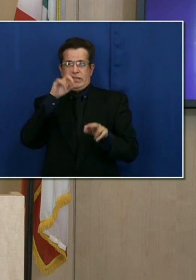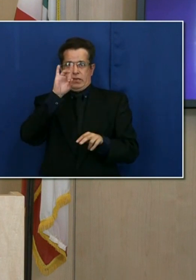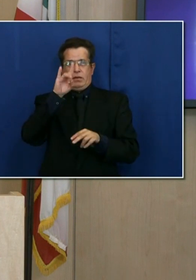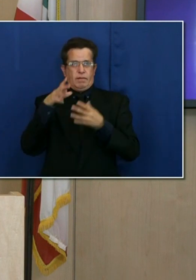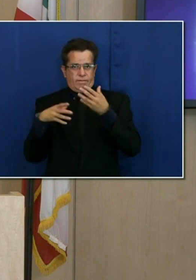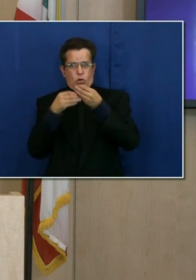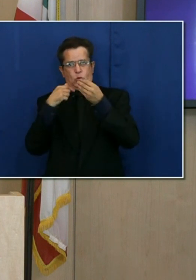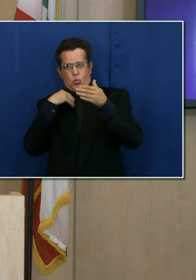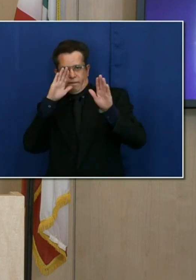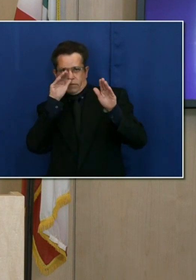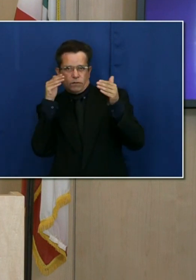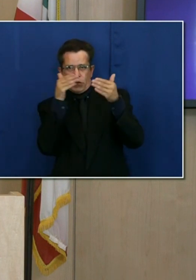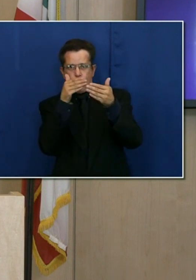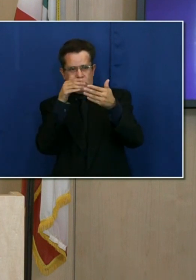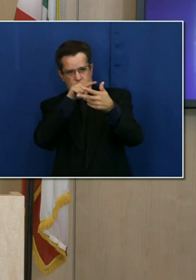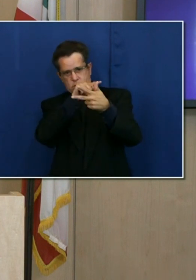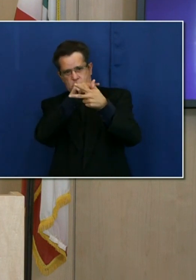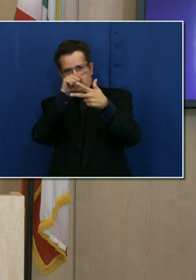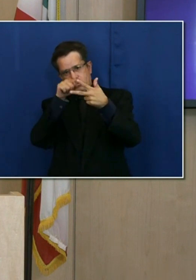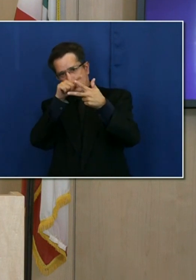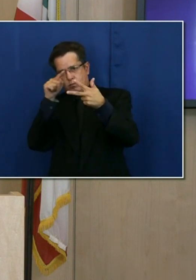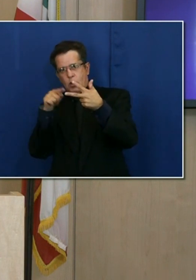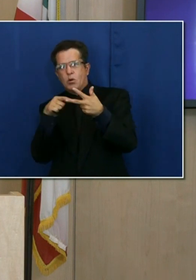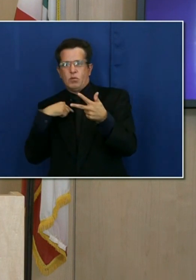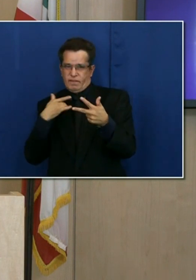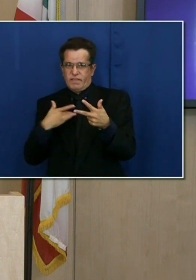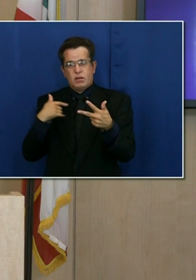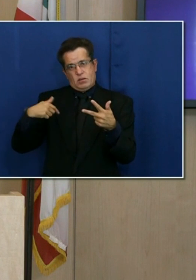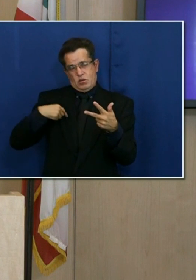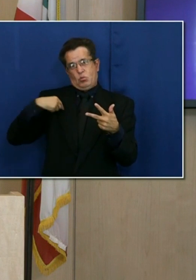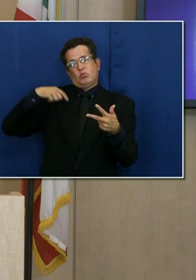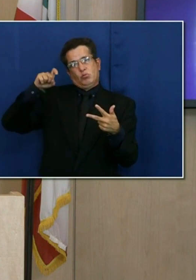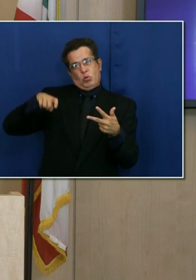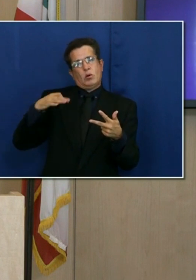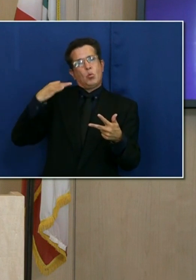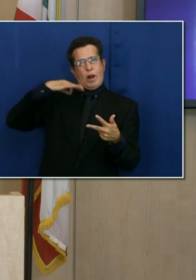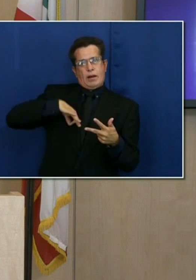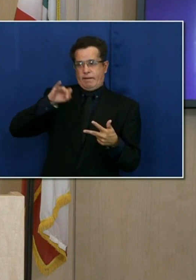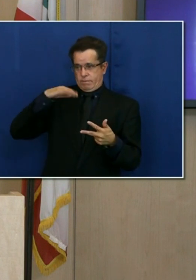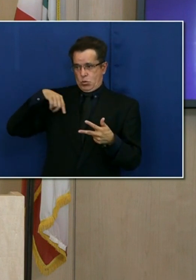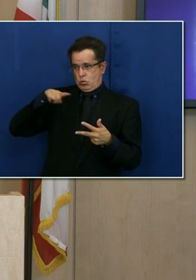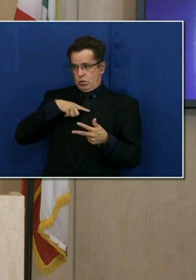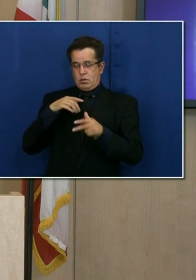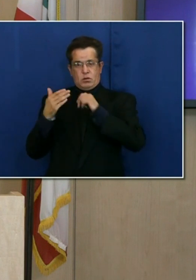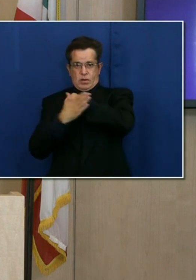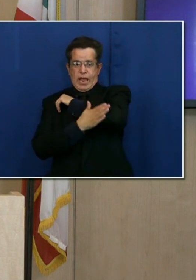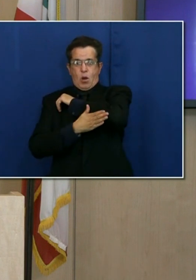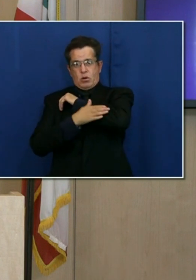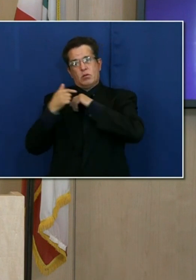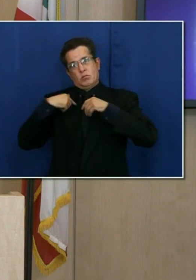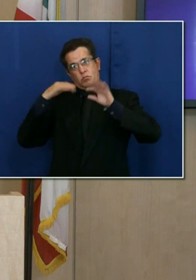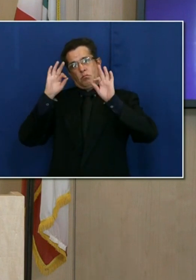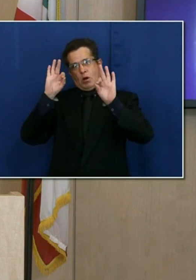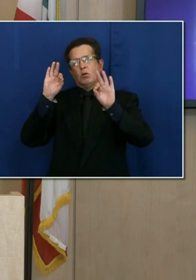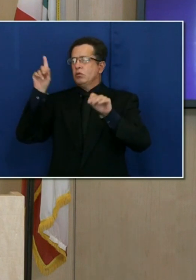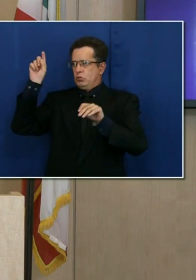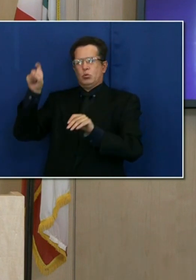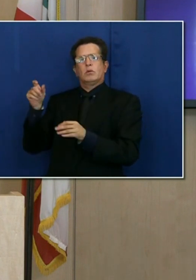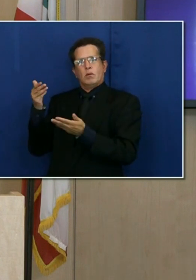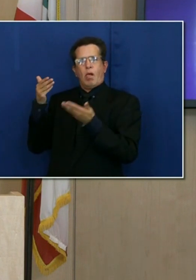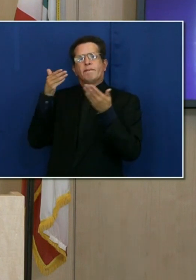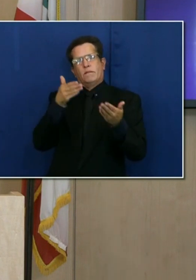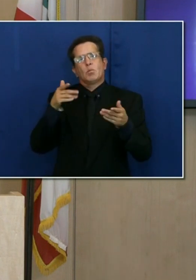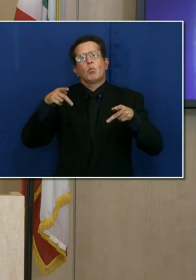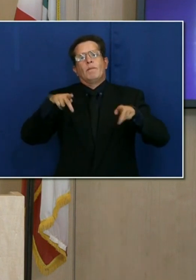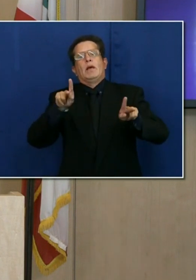additional focus areas that we feel that counties should get credit for if they are doing a good job in those areas.